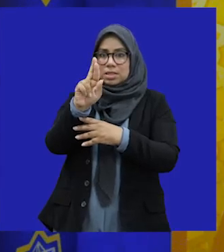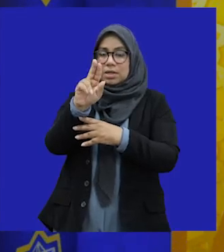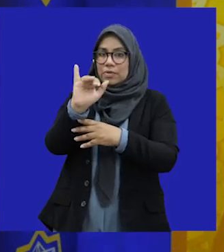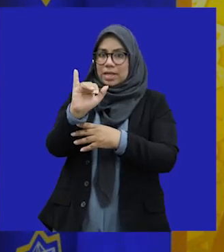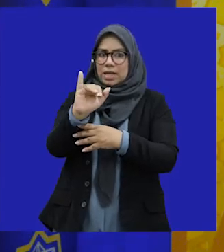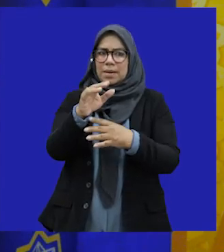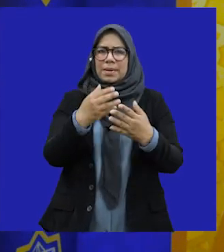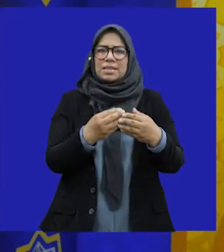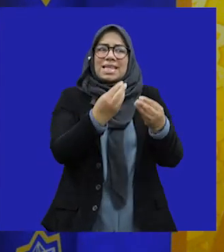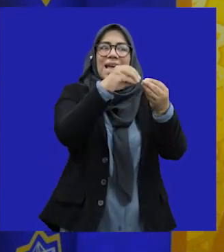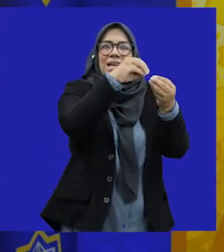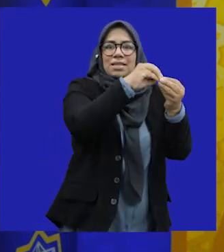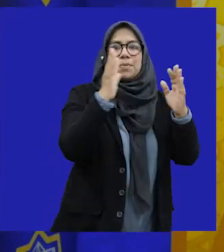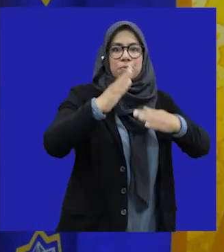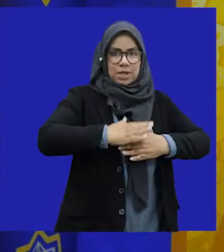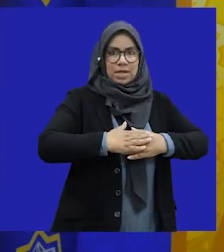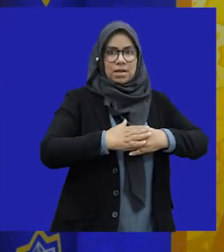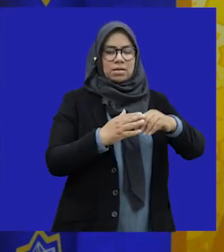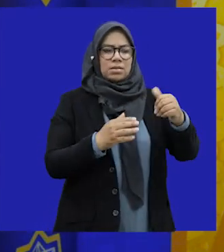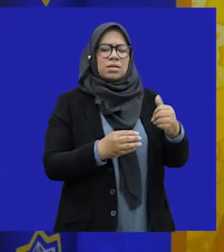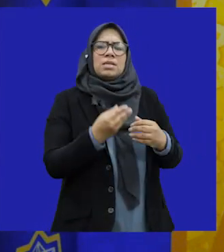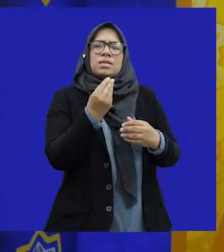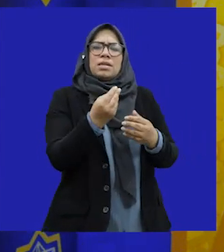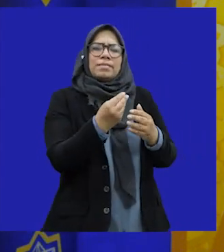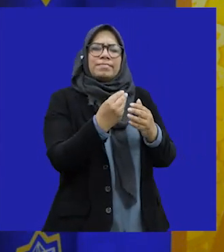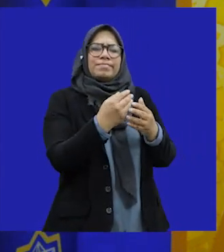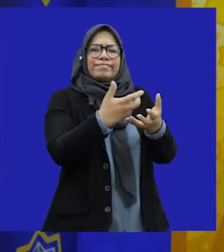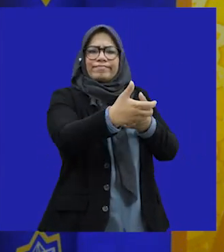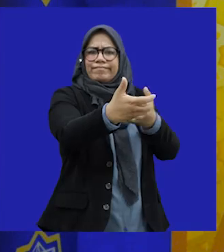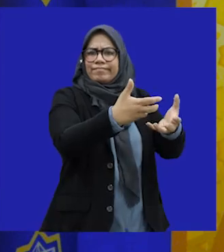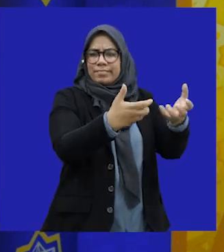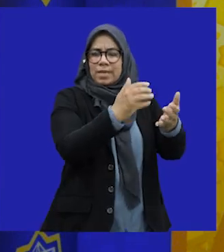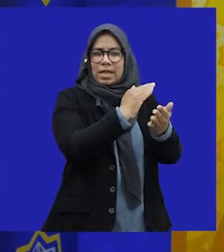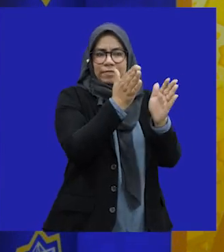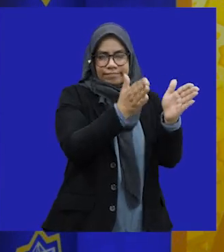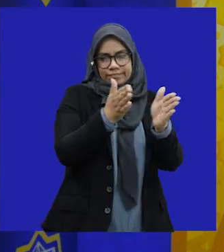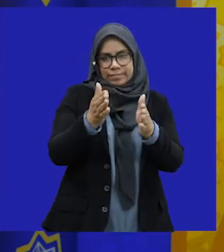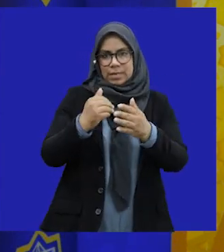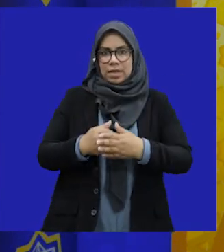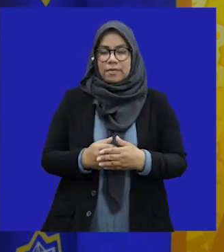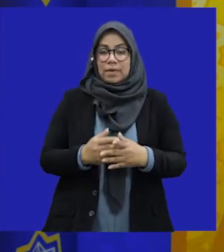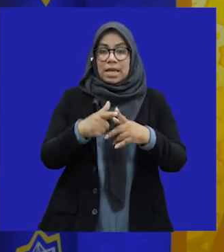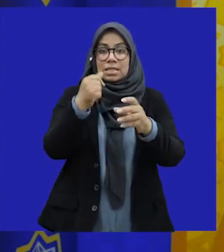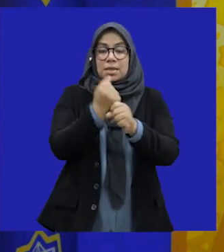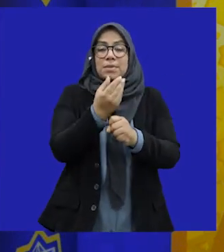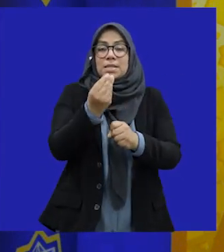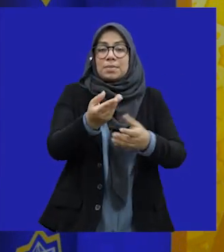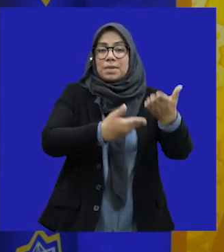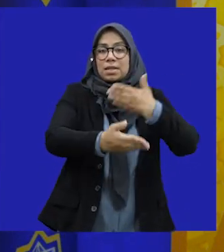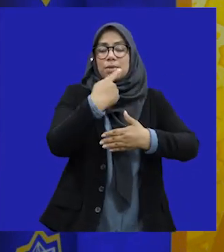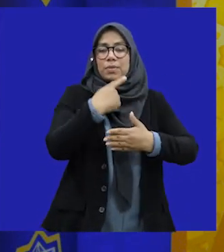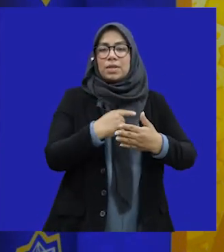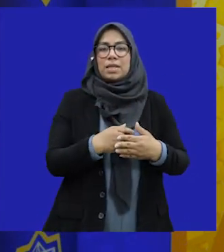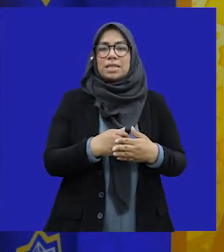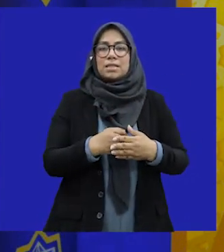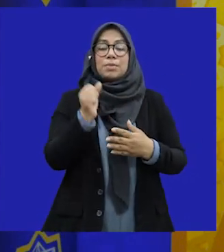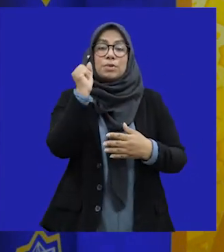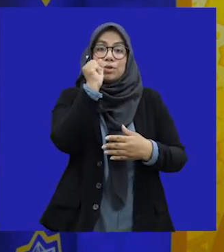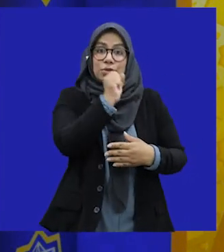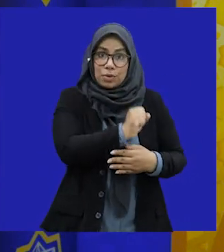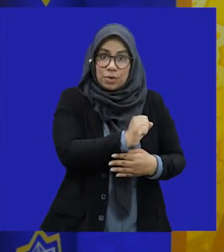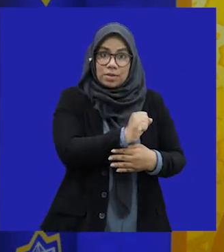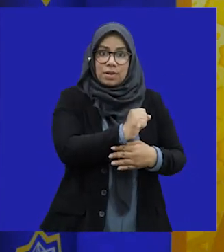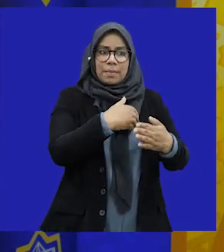Some of these have to be performed in congregation, like the Tarawih prayer in the month of Ramadan and